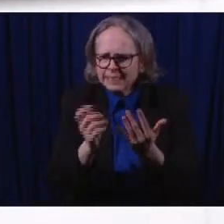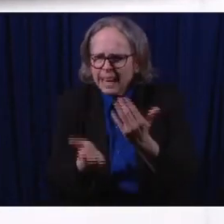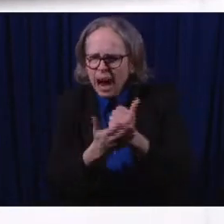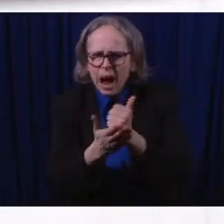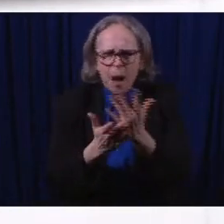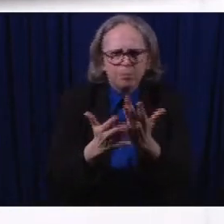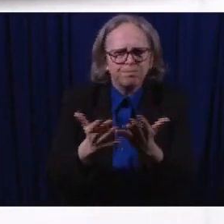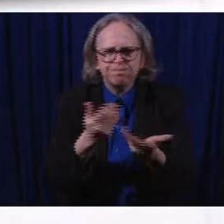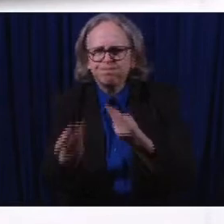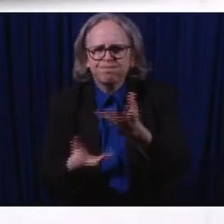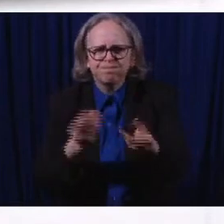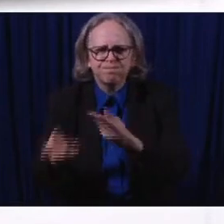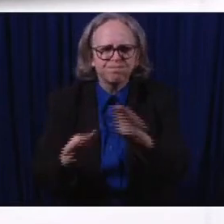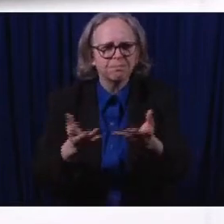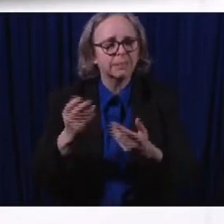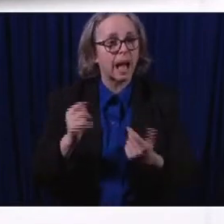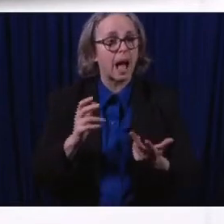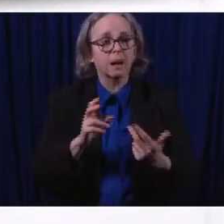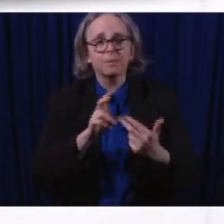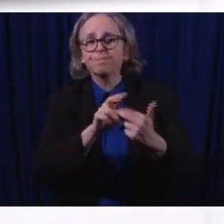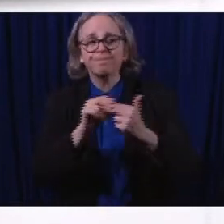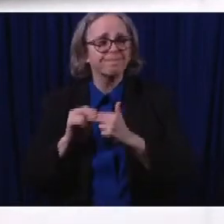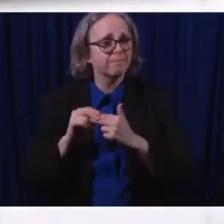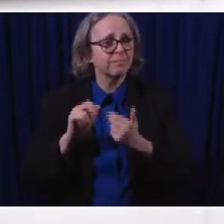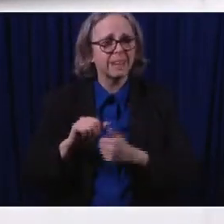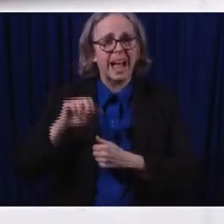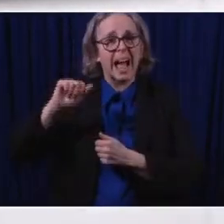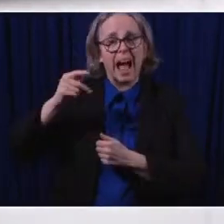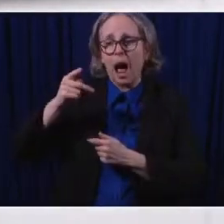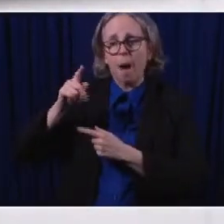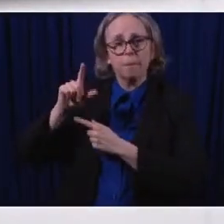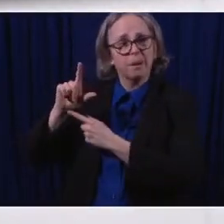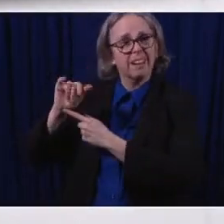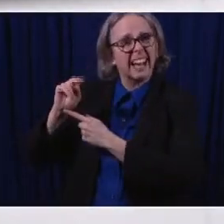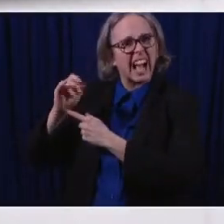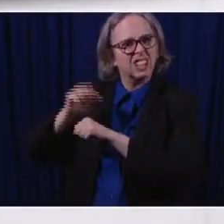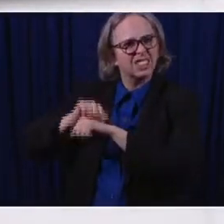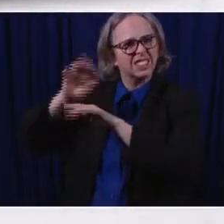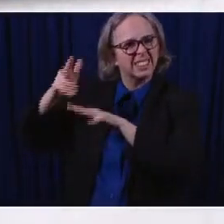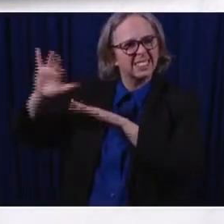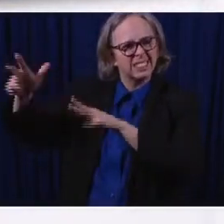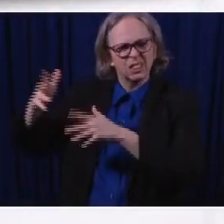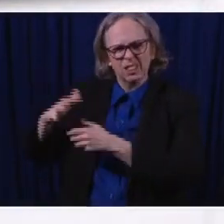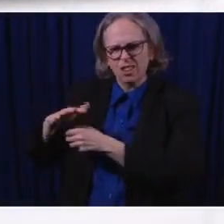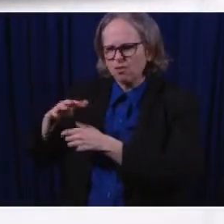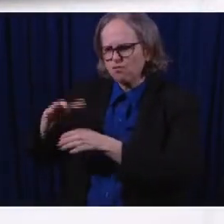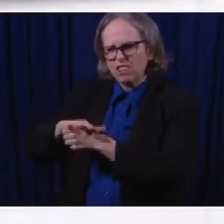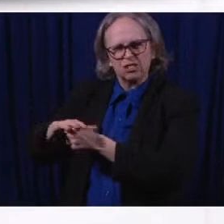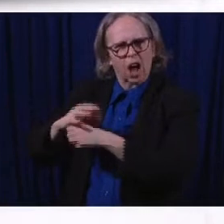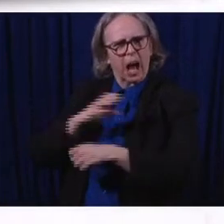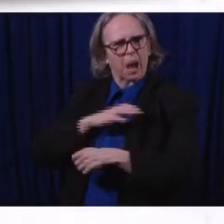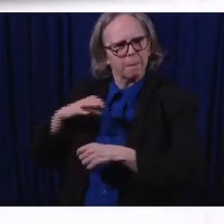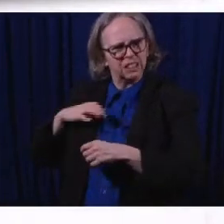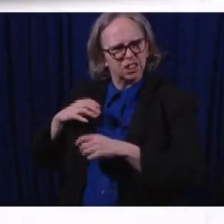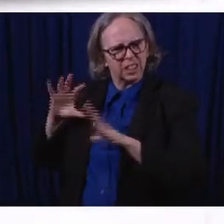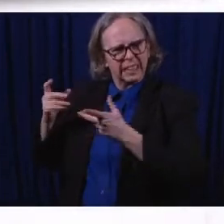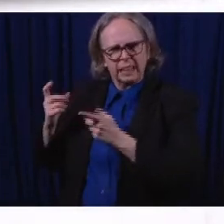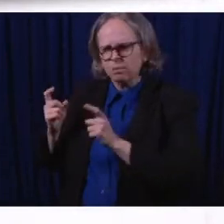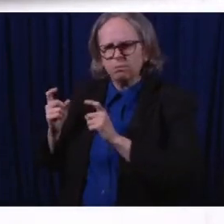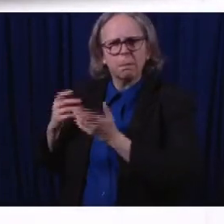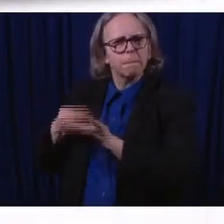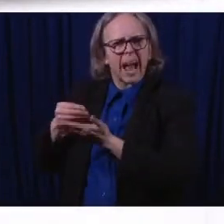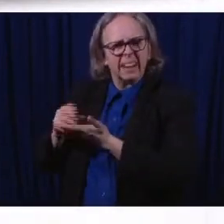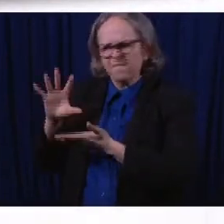the Appalachian Regional Commission, where they will receive a $500,000 grant to help extend phase 2.